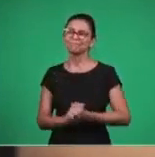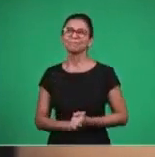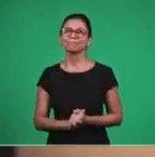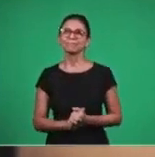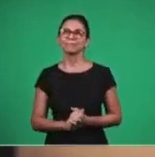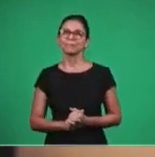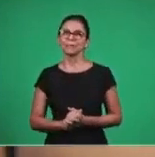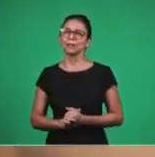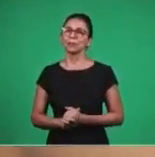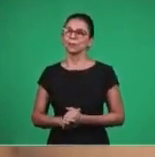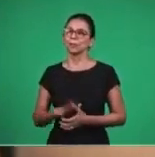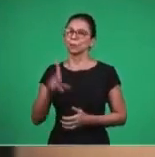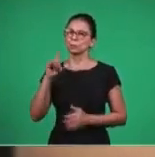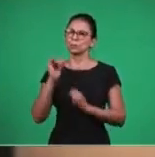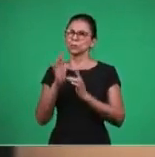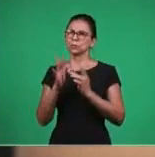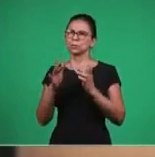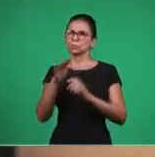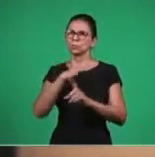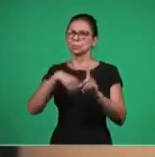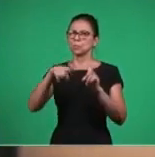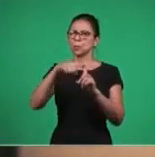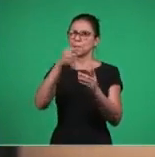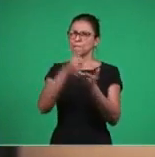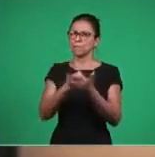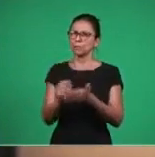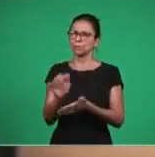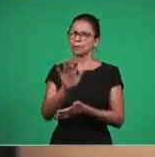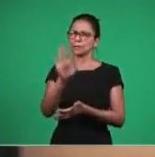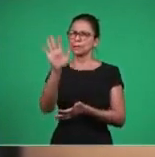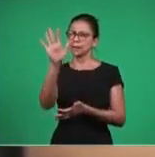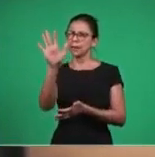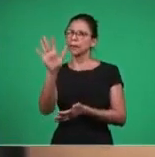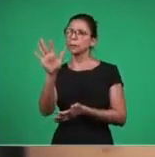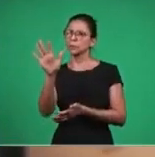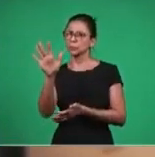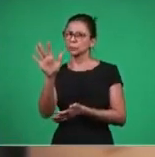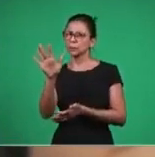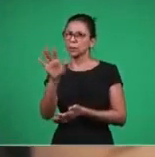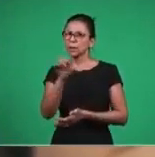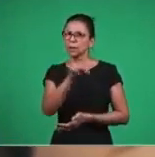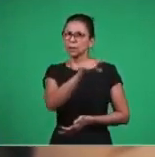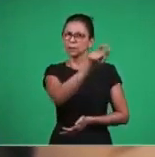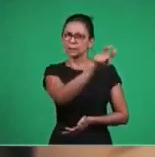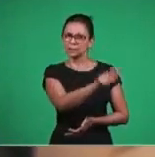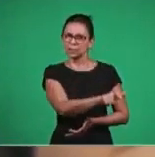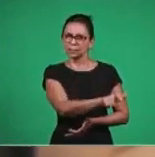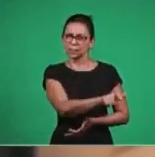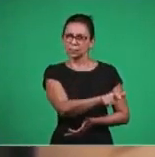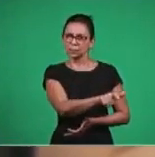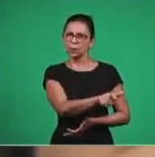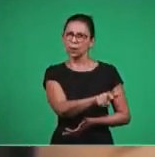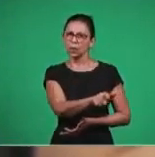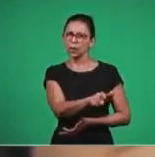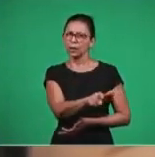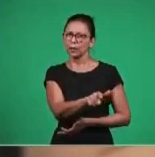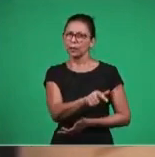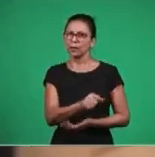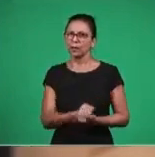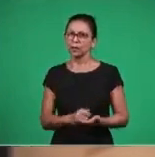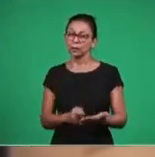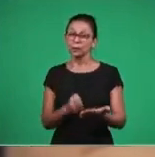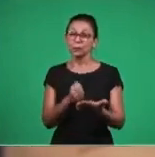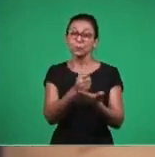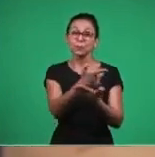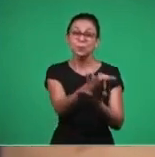price, is Him. Who pays the price is Jesus on the cross of Calvary. But in order for a man to acquire the field, he